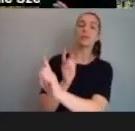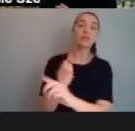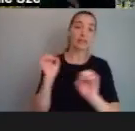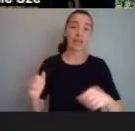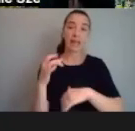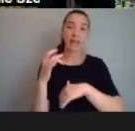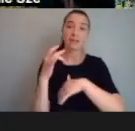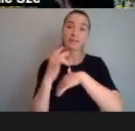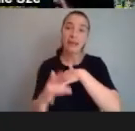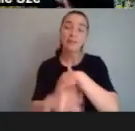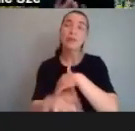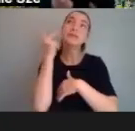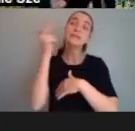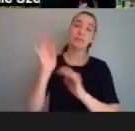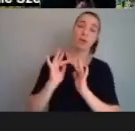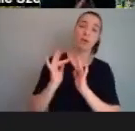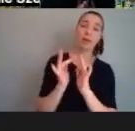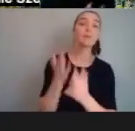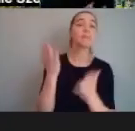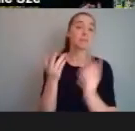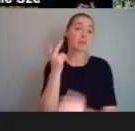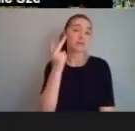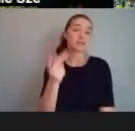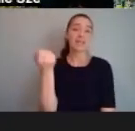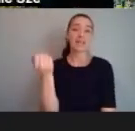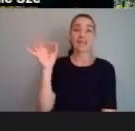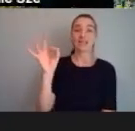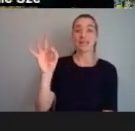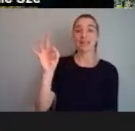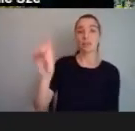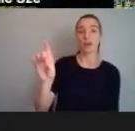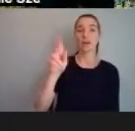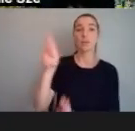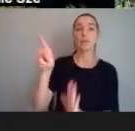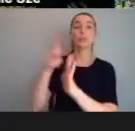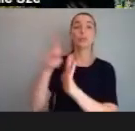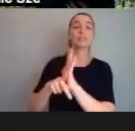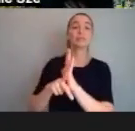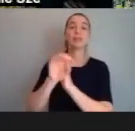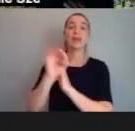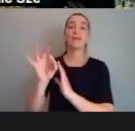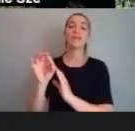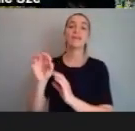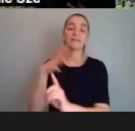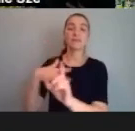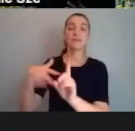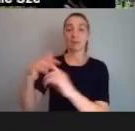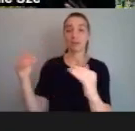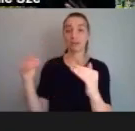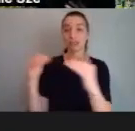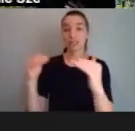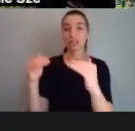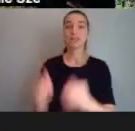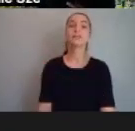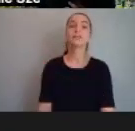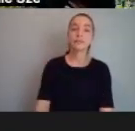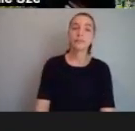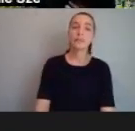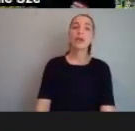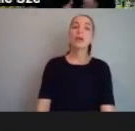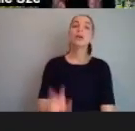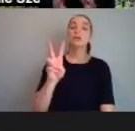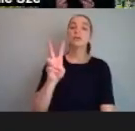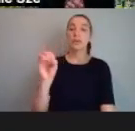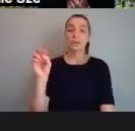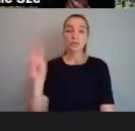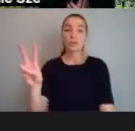probably familiar with the 1991 principles of environmental justice, the 2002 principles of working together, which